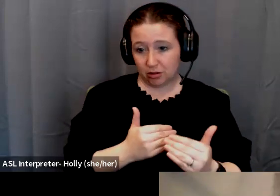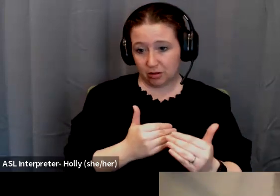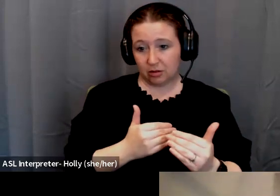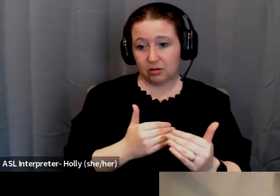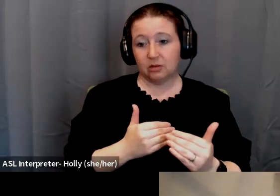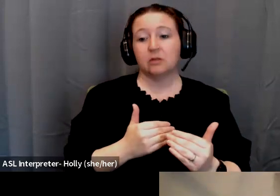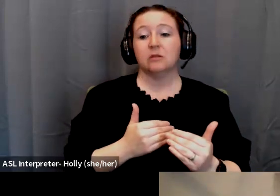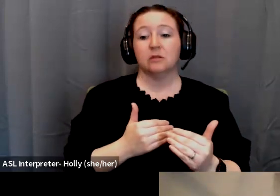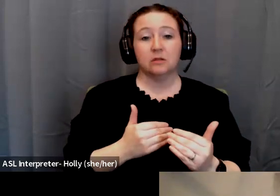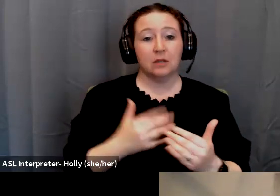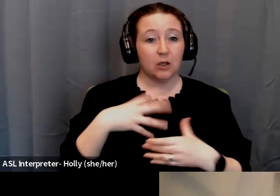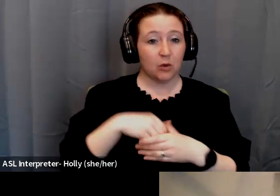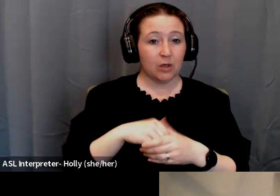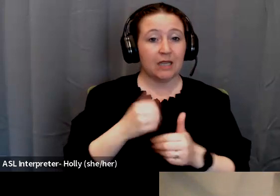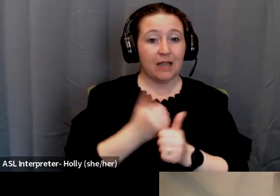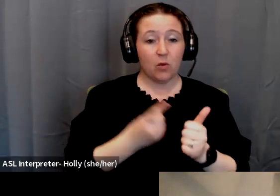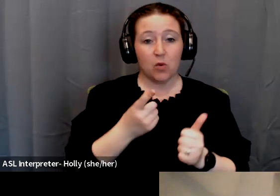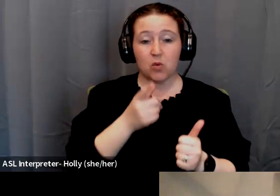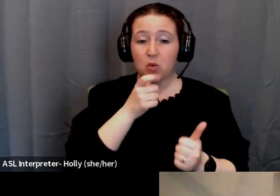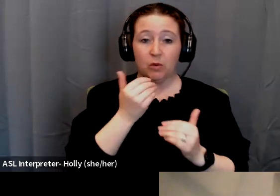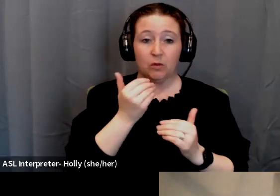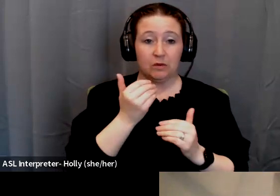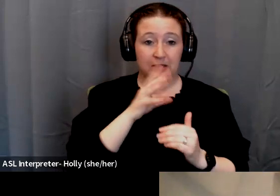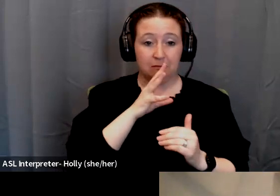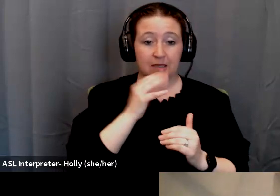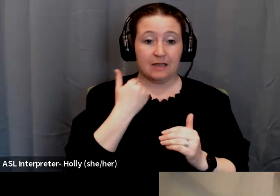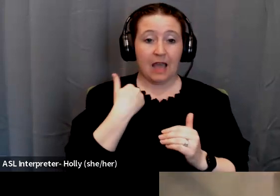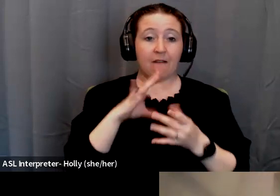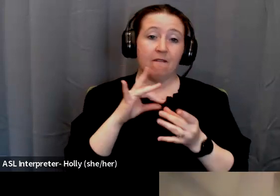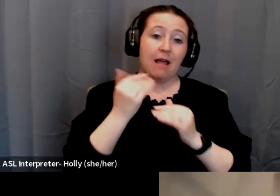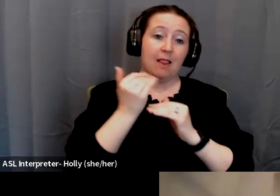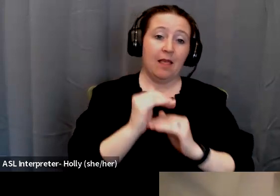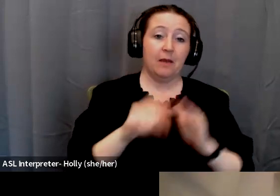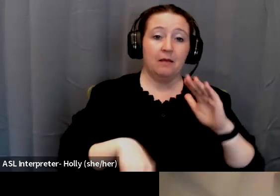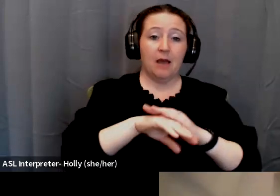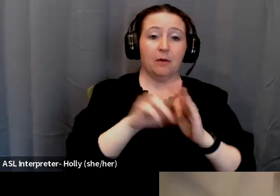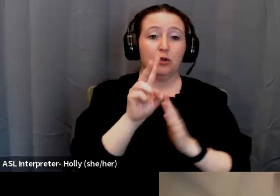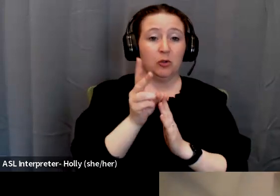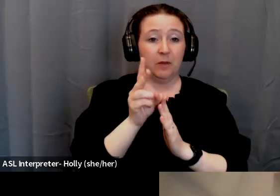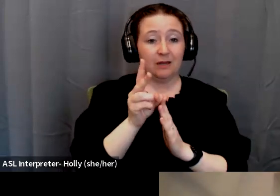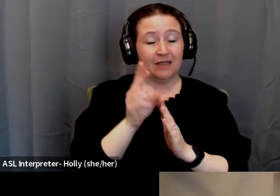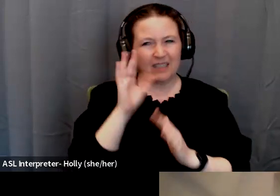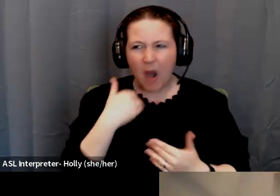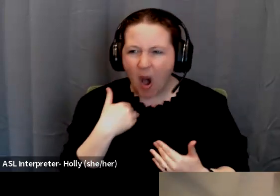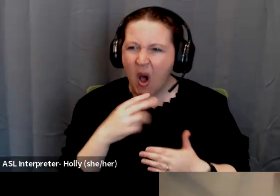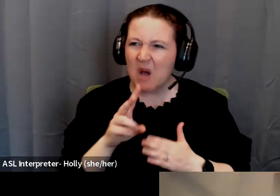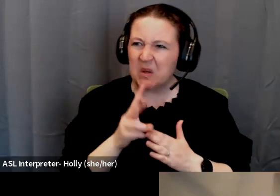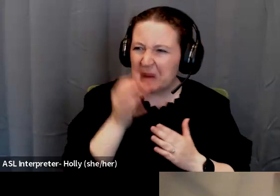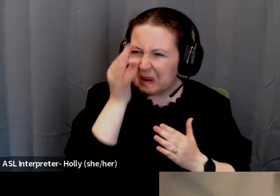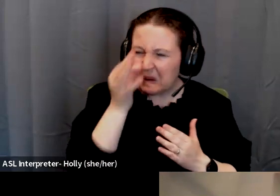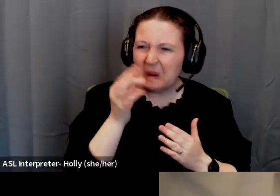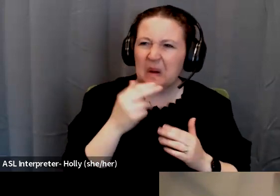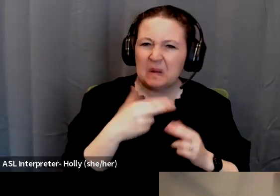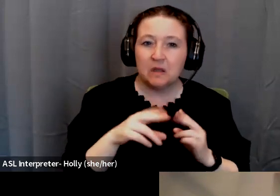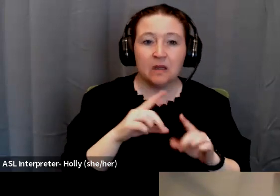everybody who speaks is limited to speaking for 2 minutes. Well, that seems really short. I can tell you when you're standing